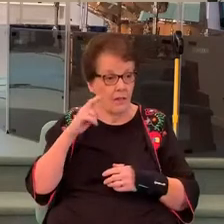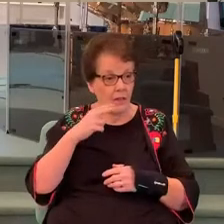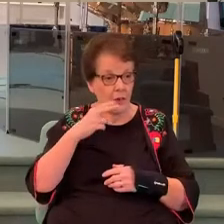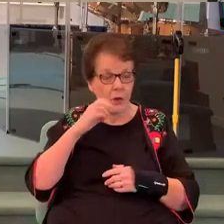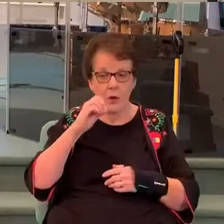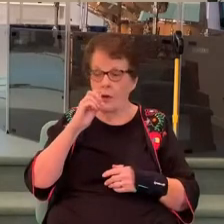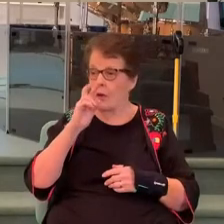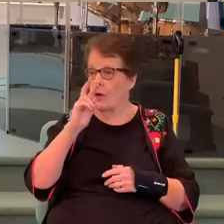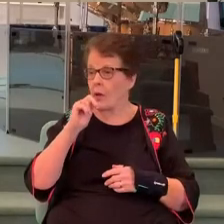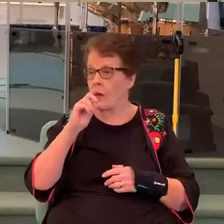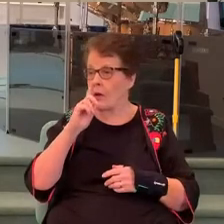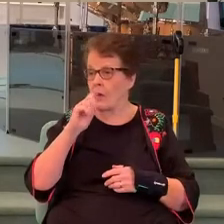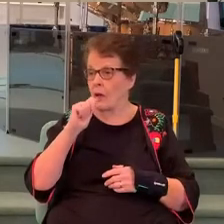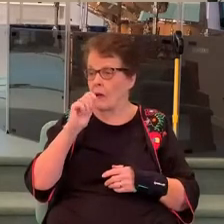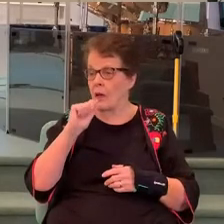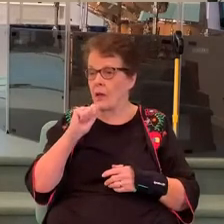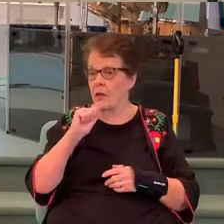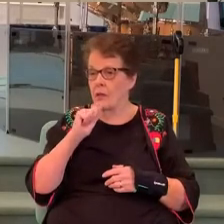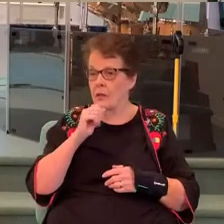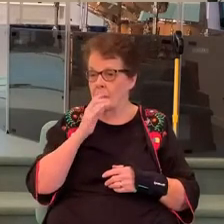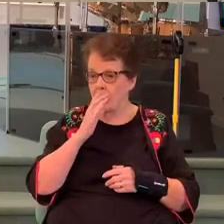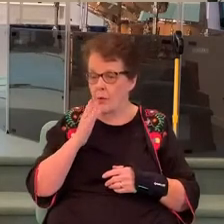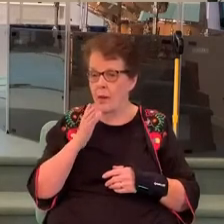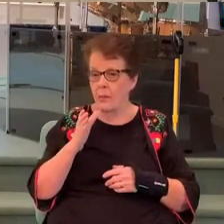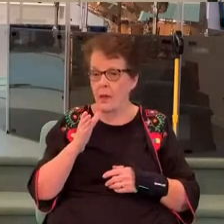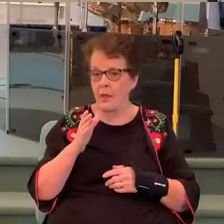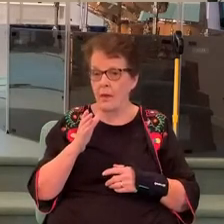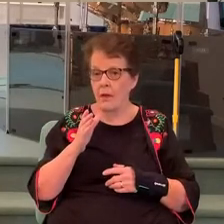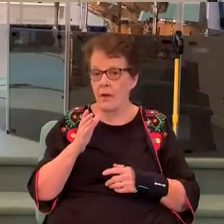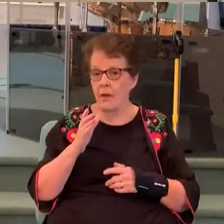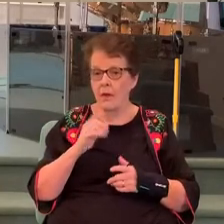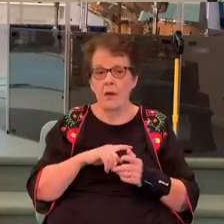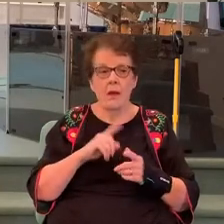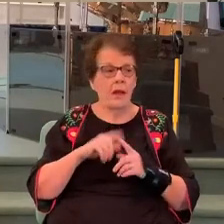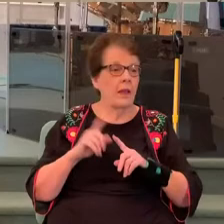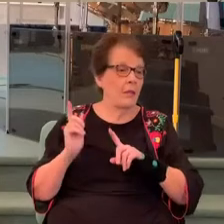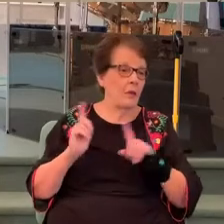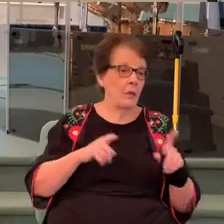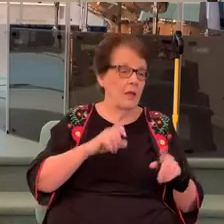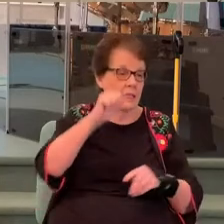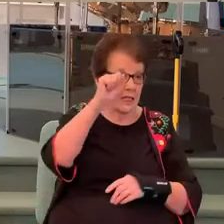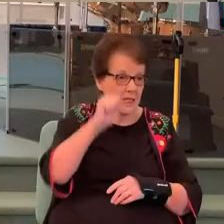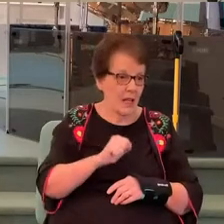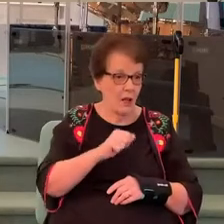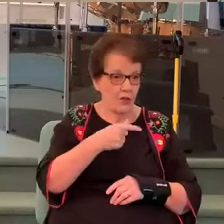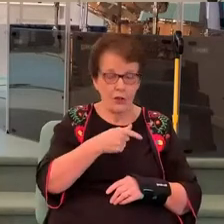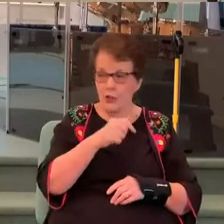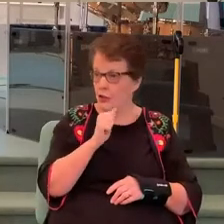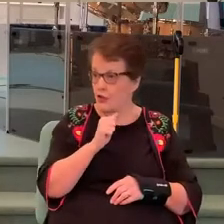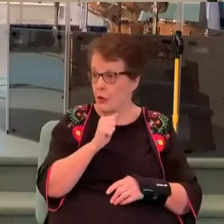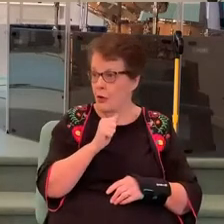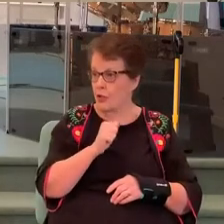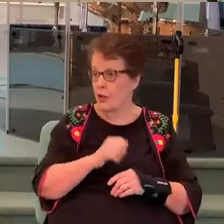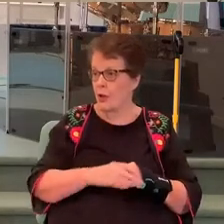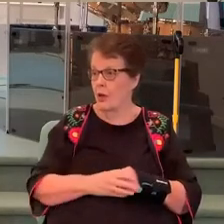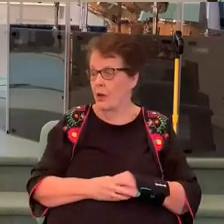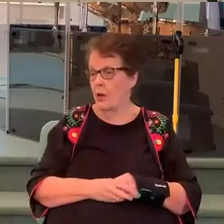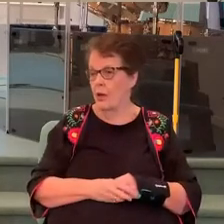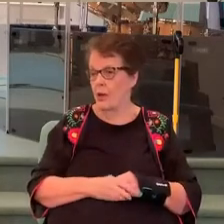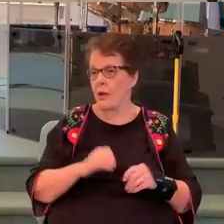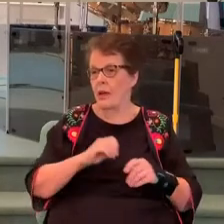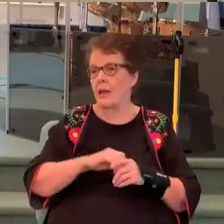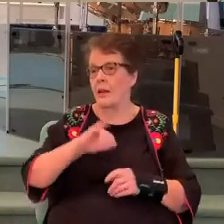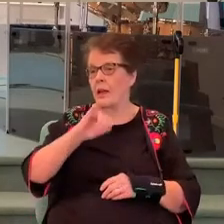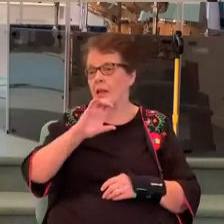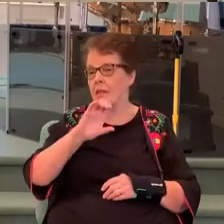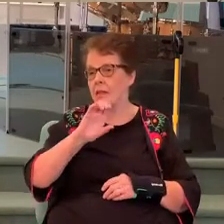be there for her homegoing service. And then we made a long trip to South Georgia to see my aunt. I got to go in and see her in the ICU, and I prayed